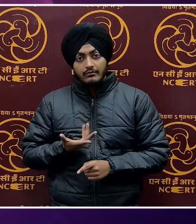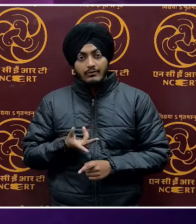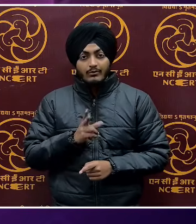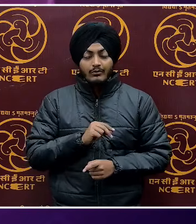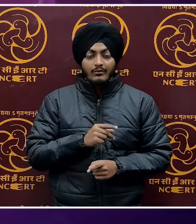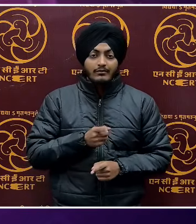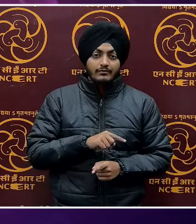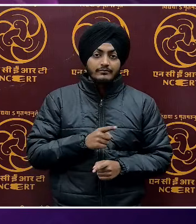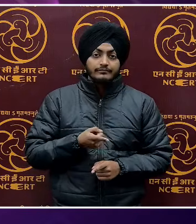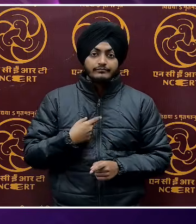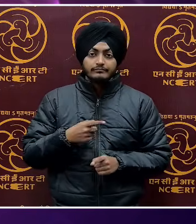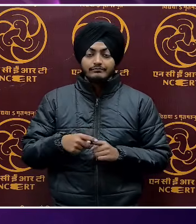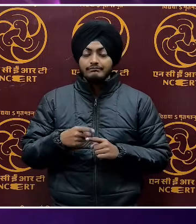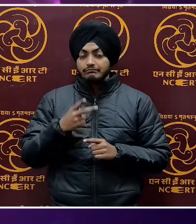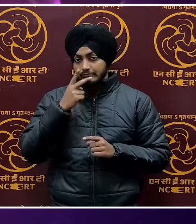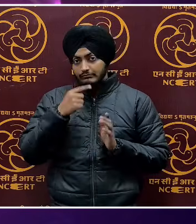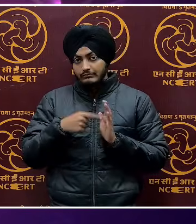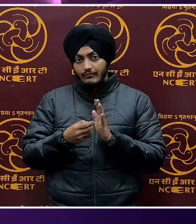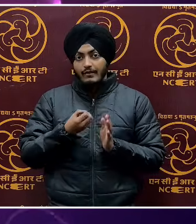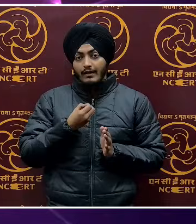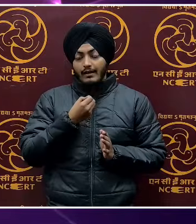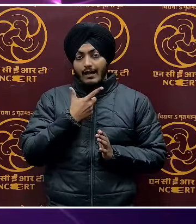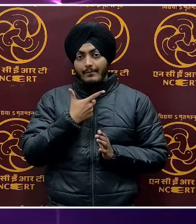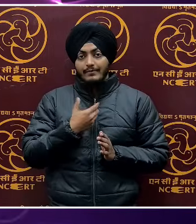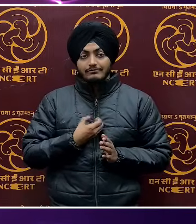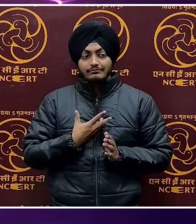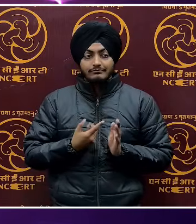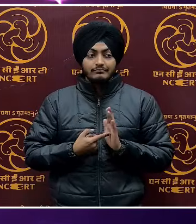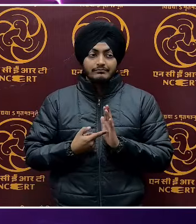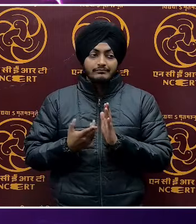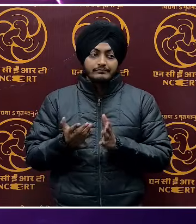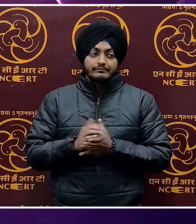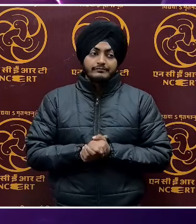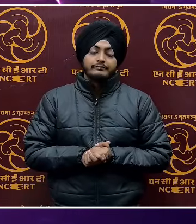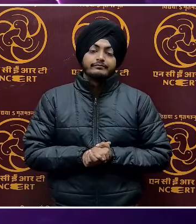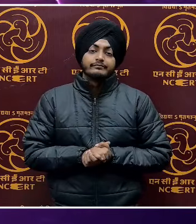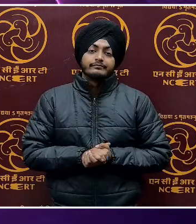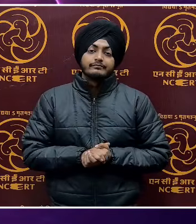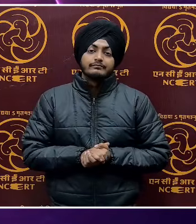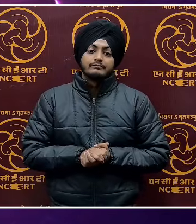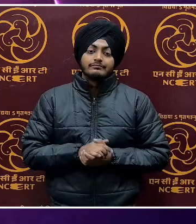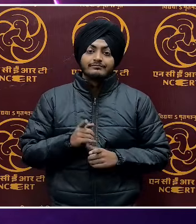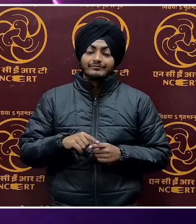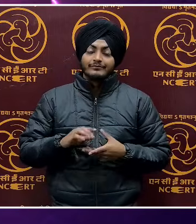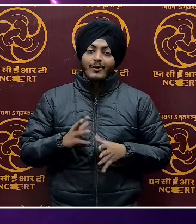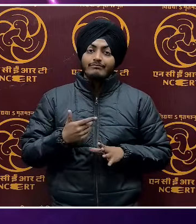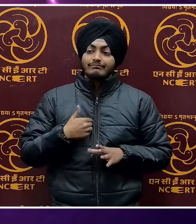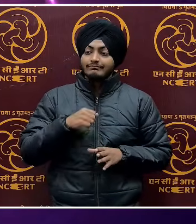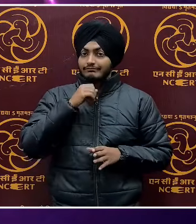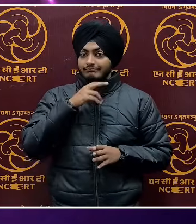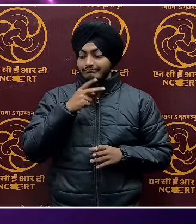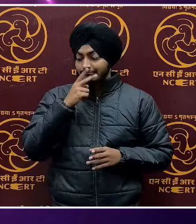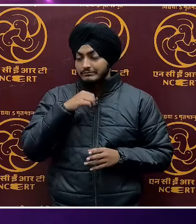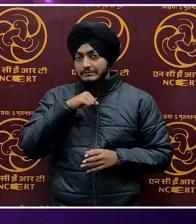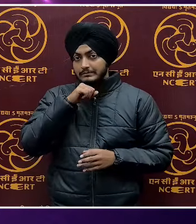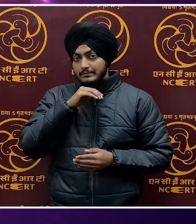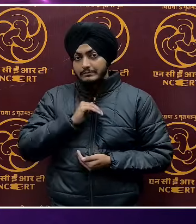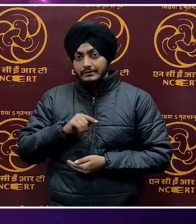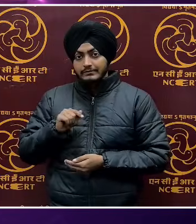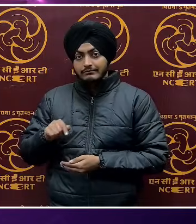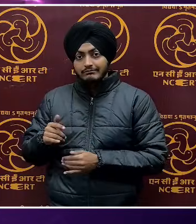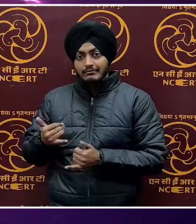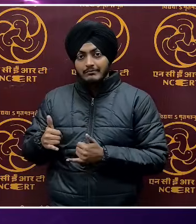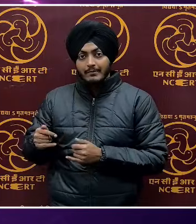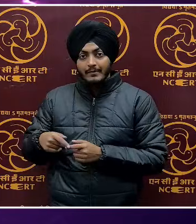see. Happy. Yes, absolutely. This will all absolutely make the teacher happy, as she's sometimes the teachers